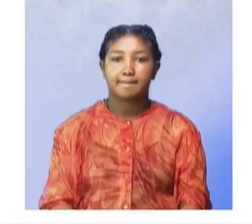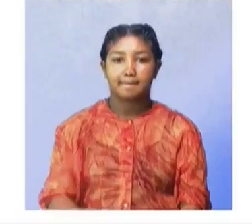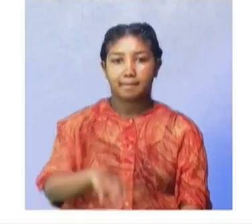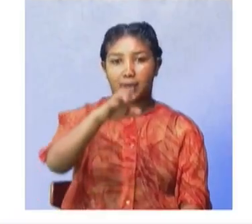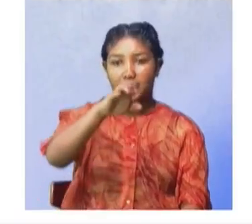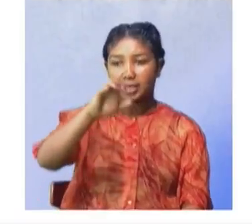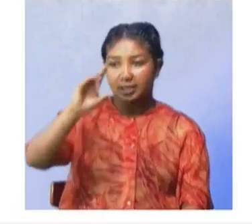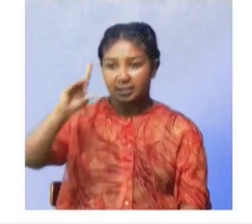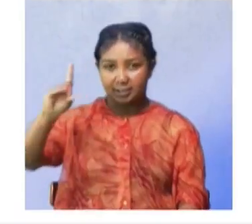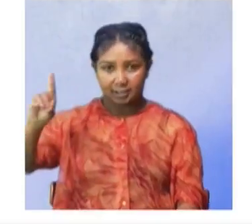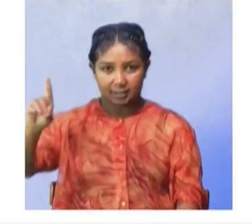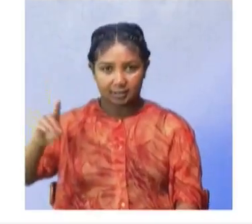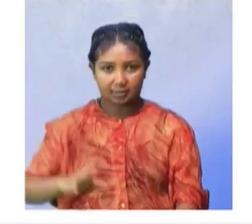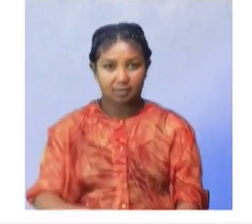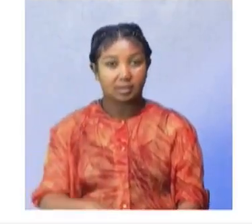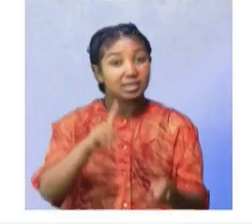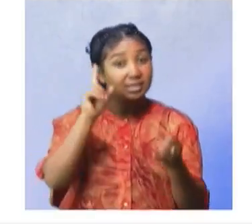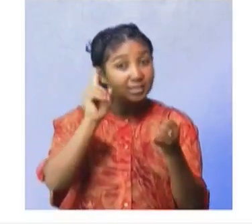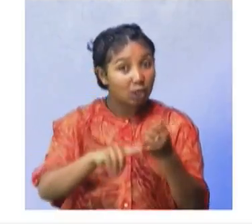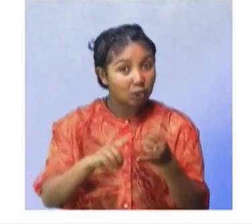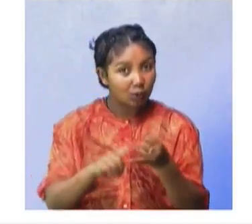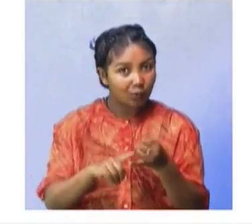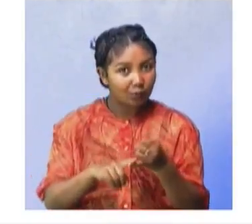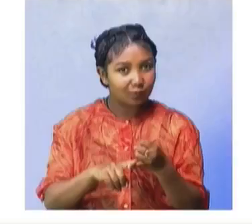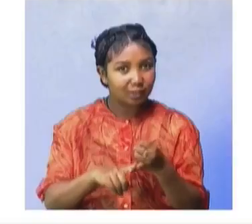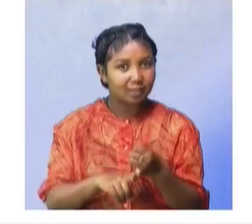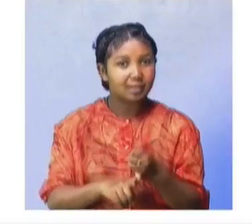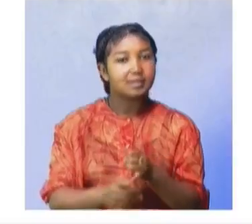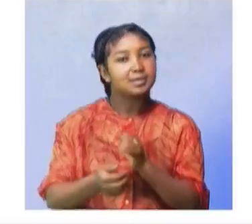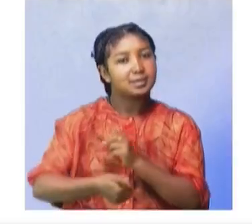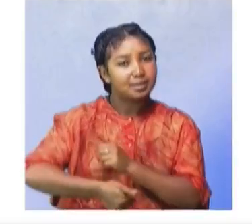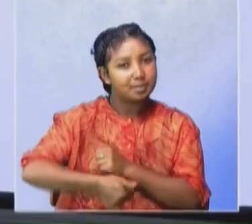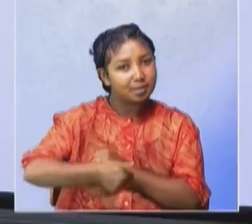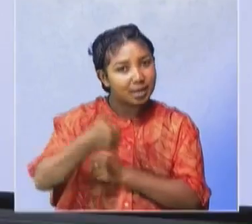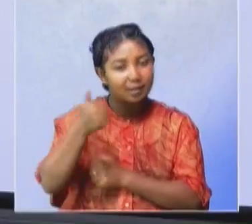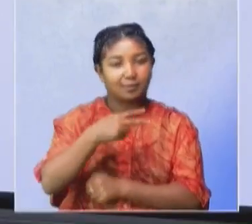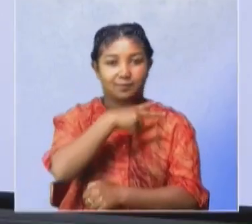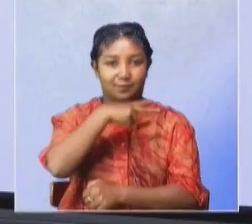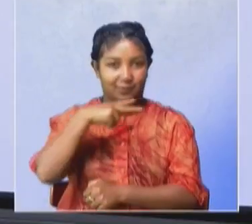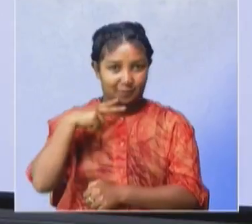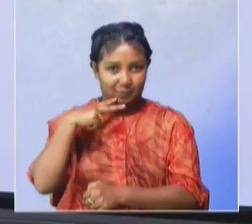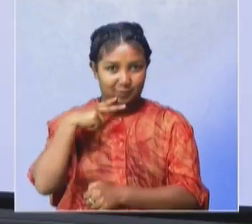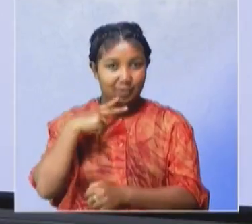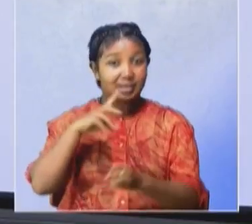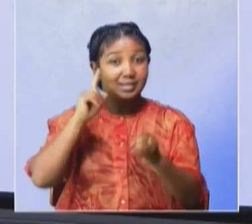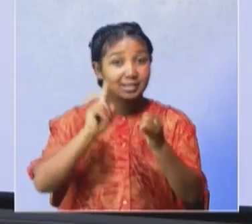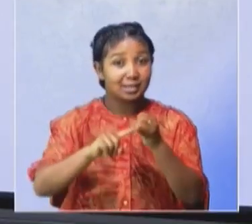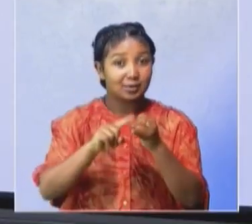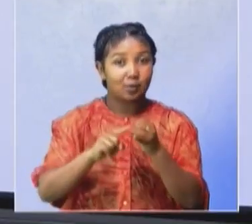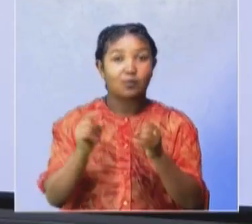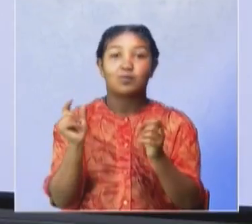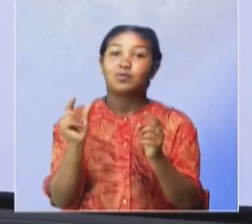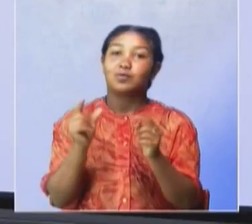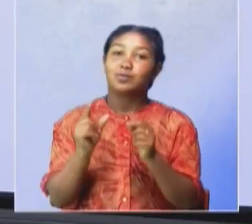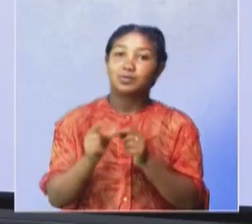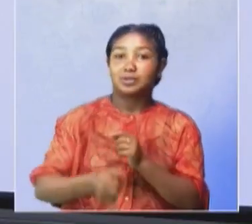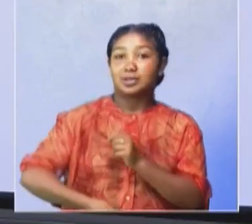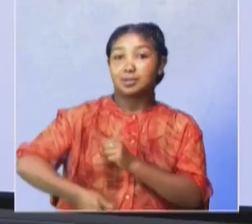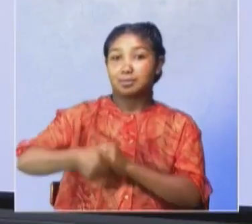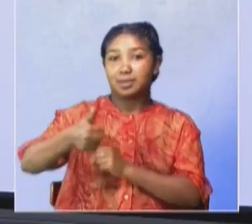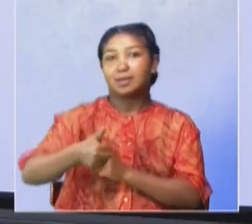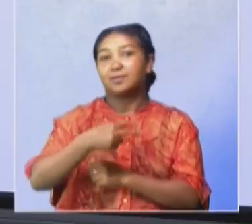ed. At the end of the main verb. At the end of word, the